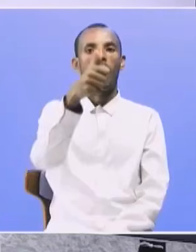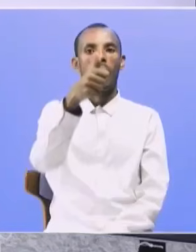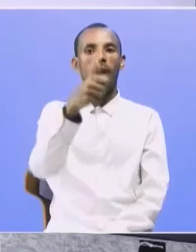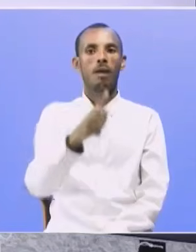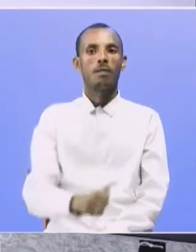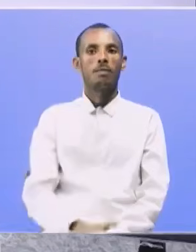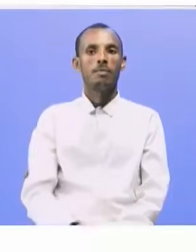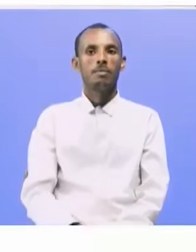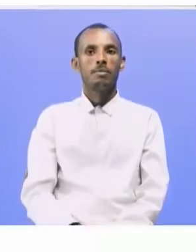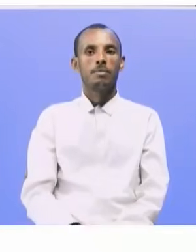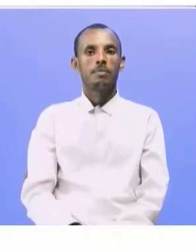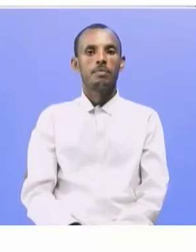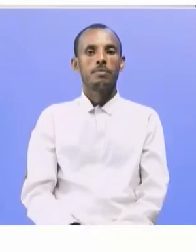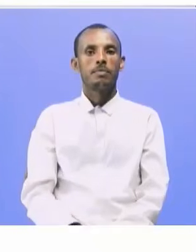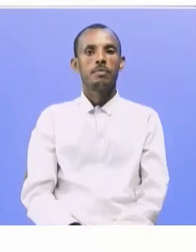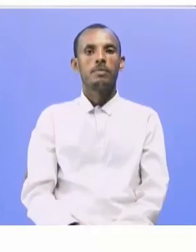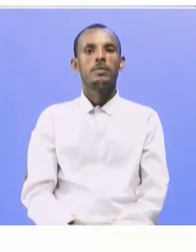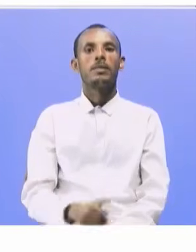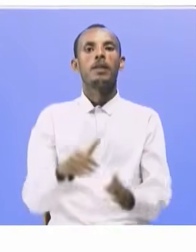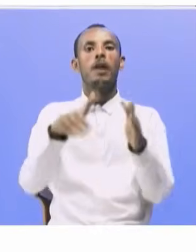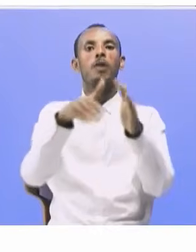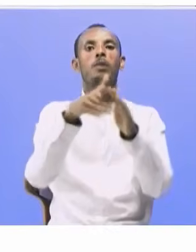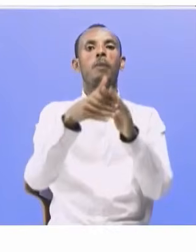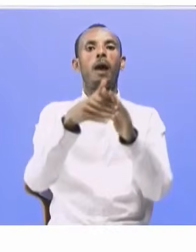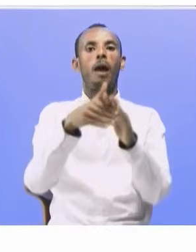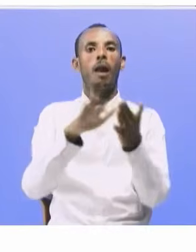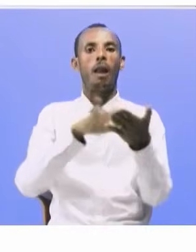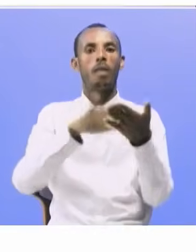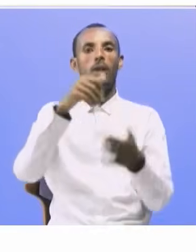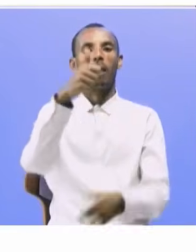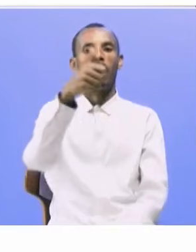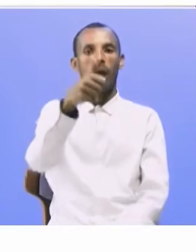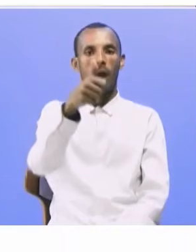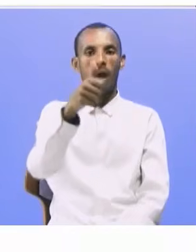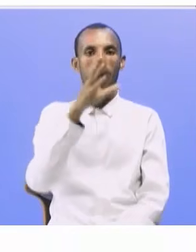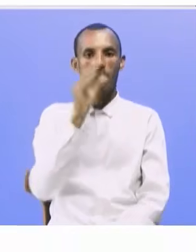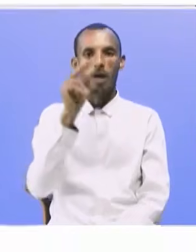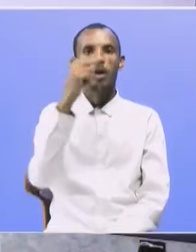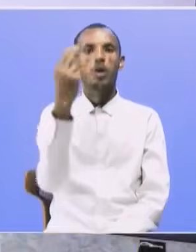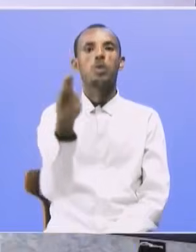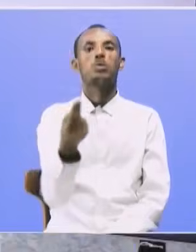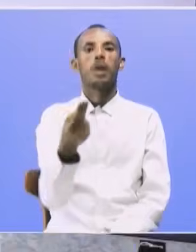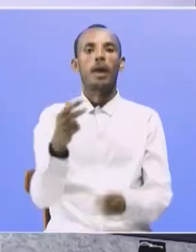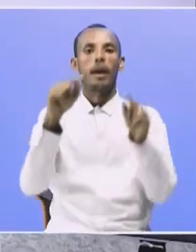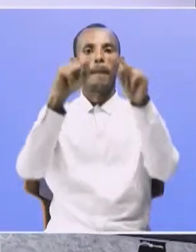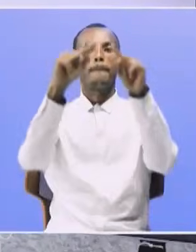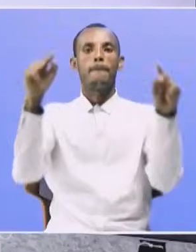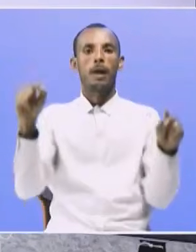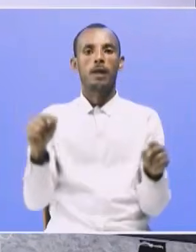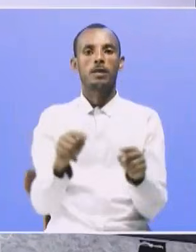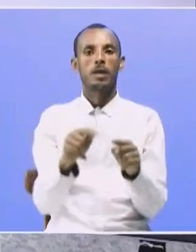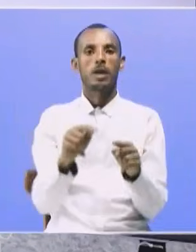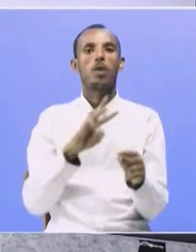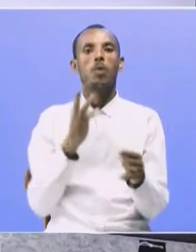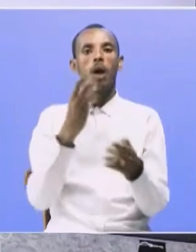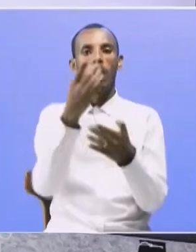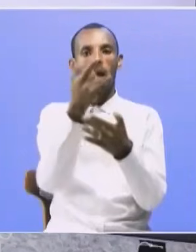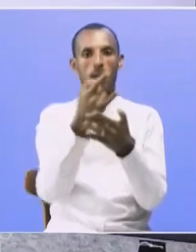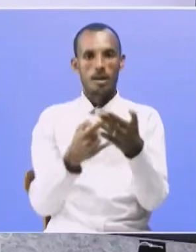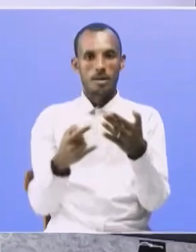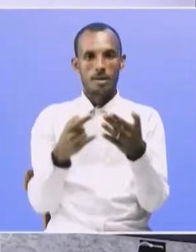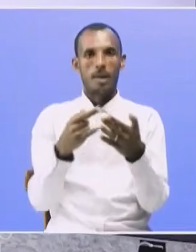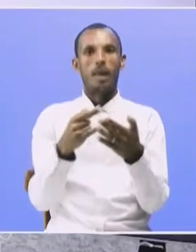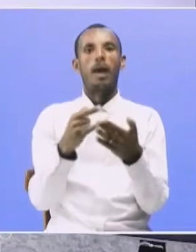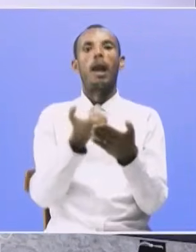set, let's denote it by letter A. And using braces, we list the